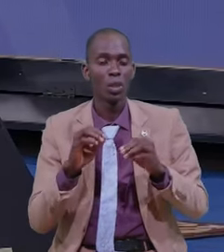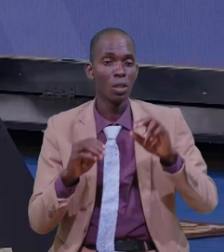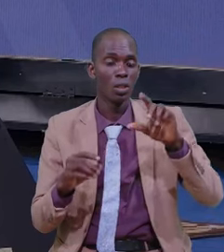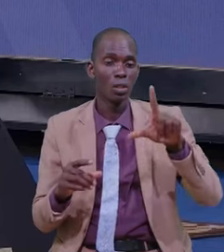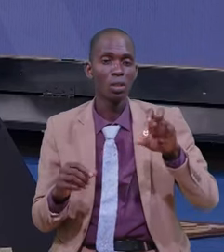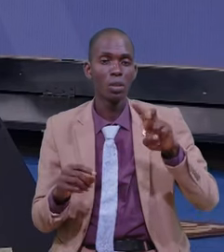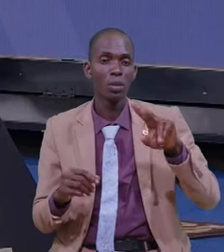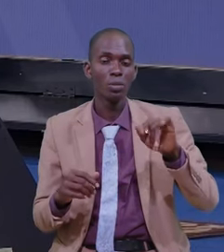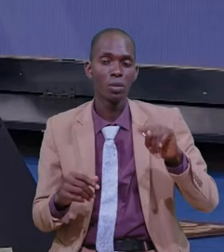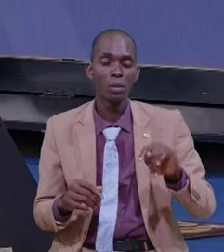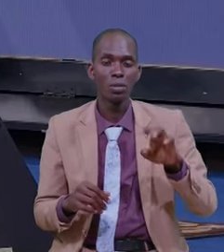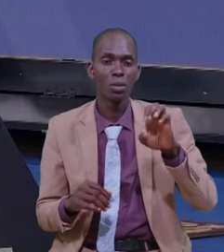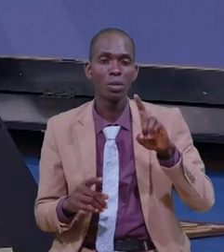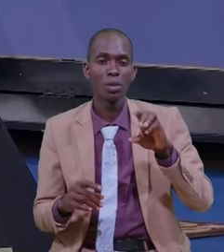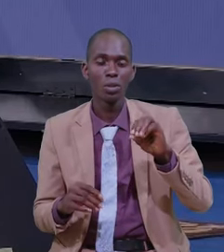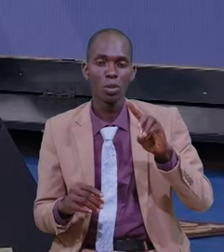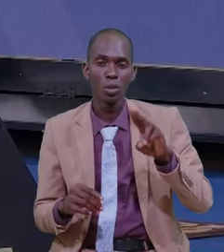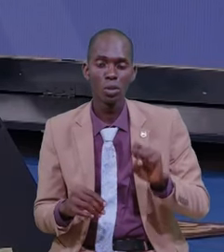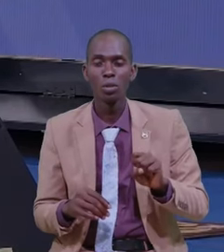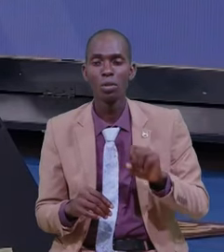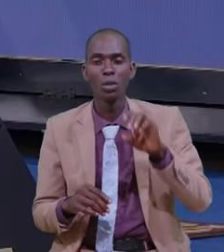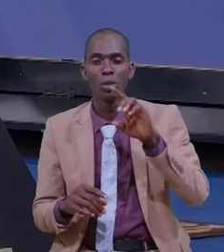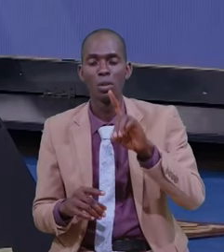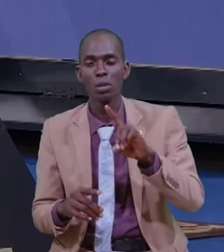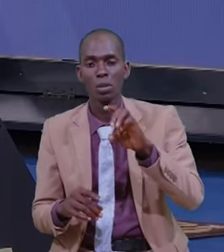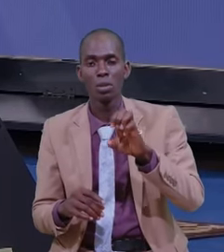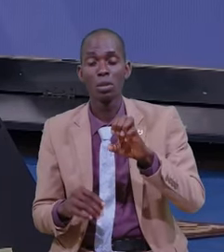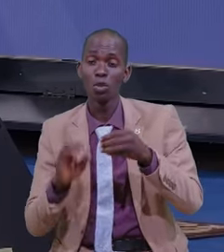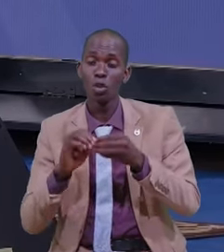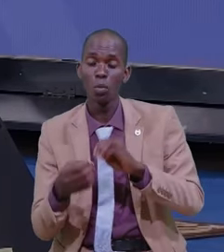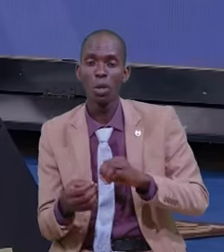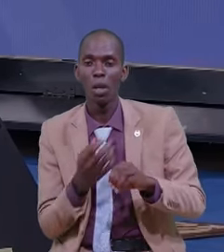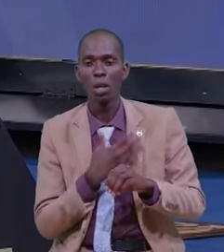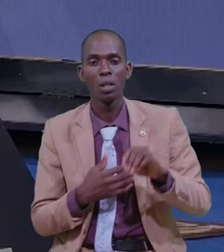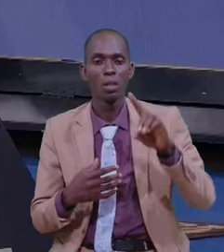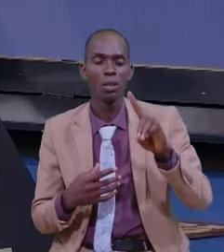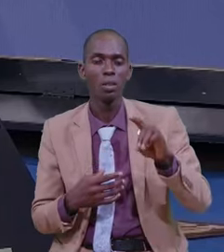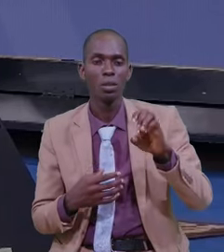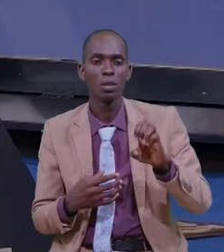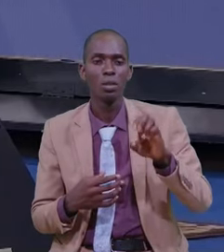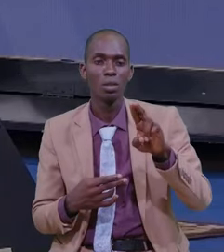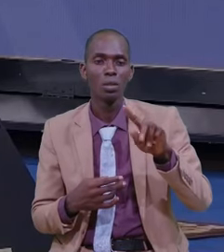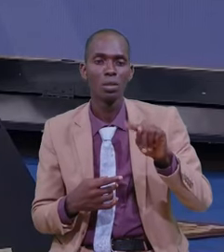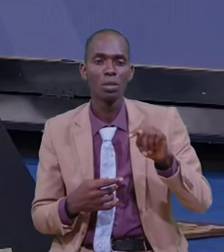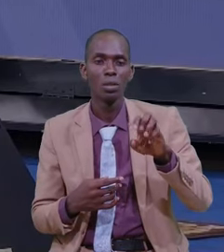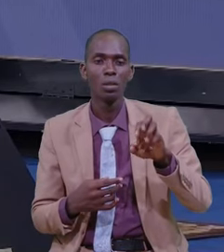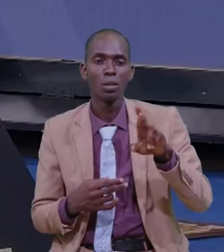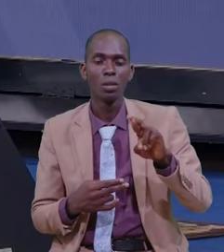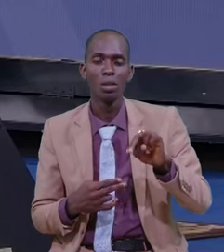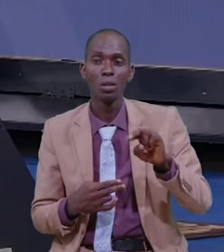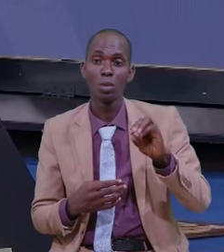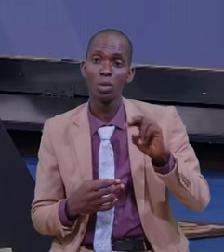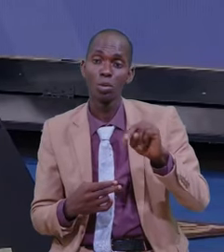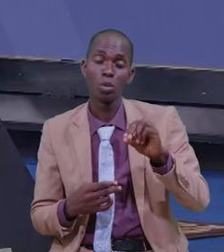and it has become useful, part of the book of God, to the rest of the world in many